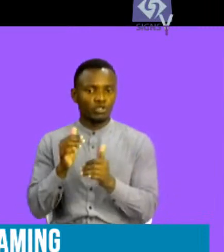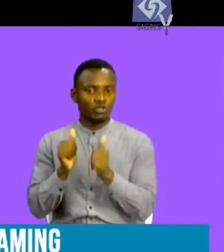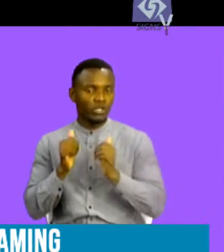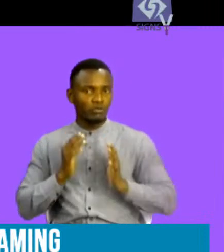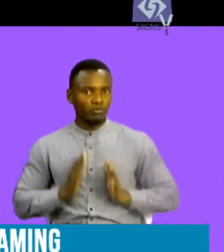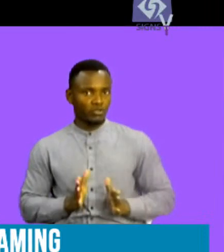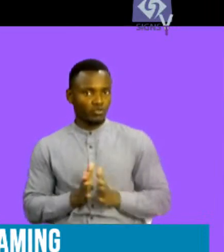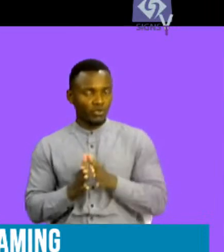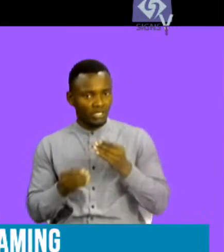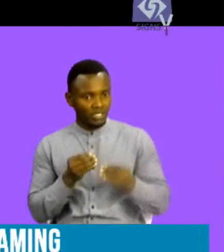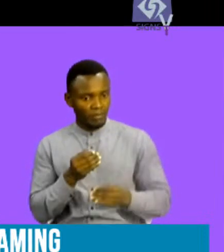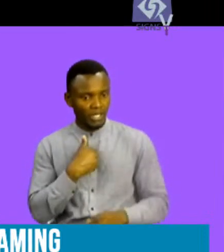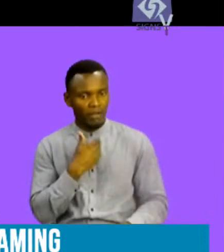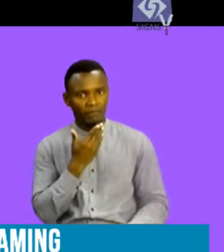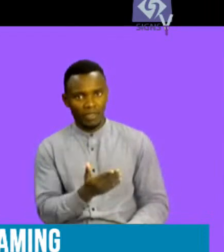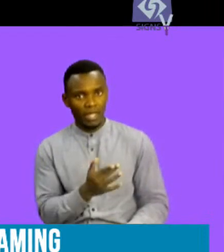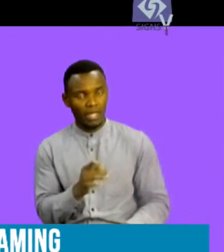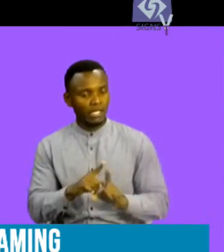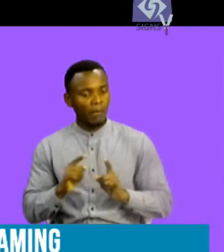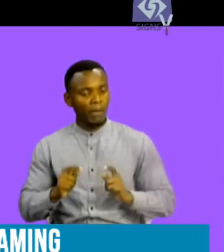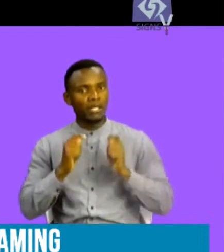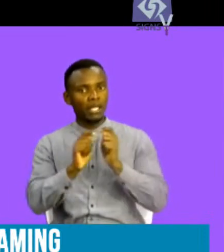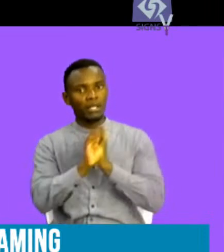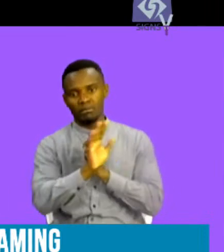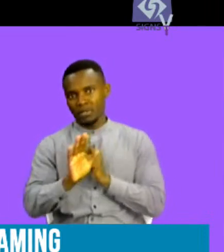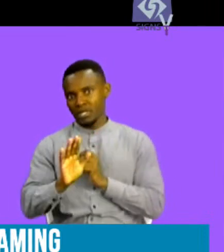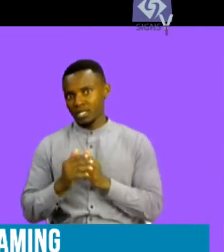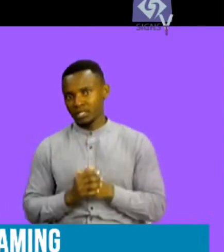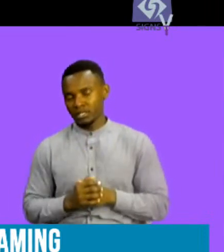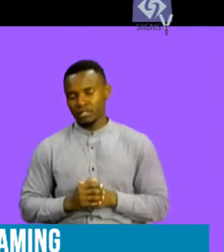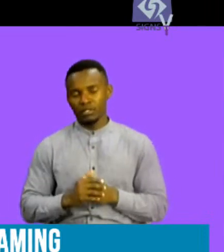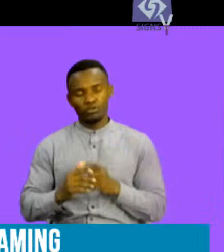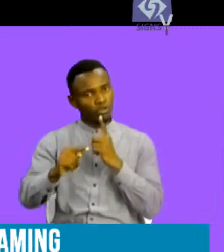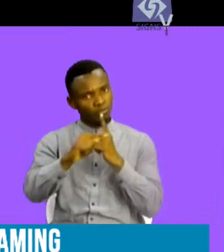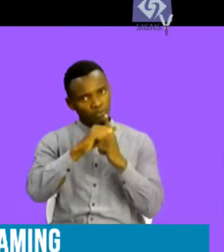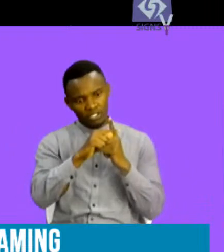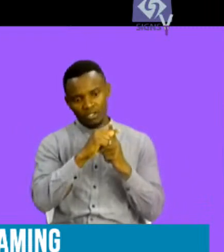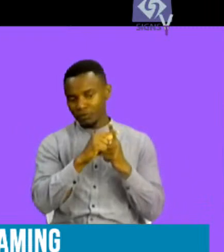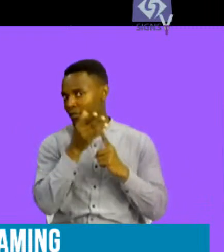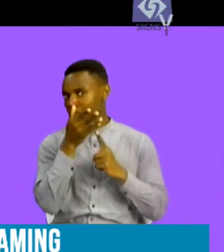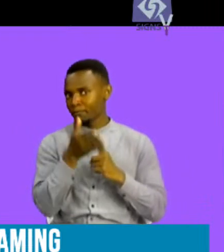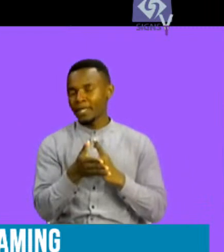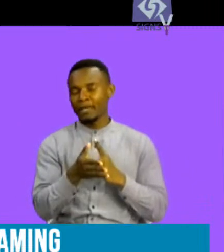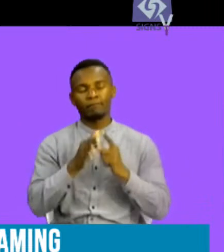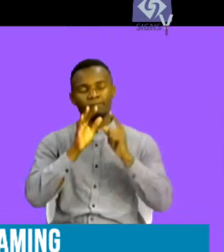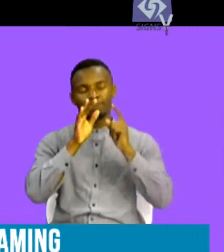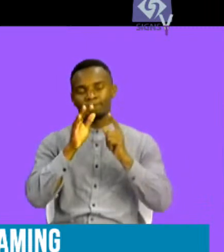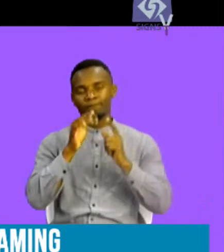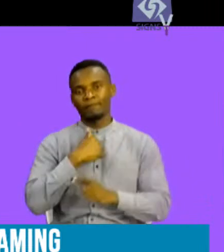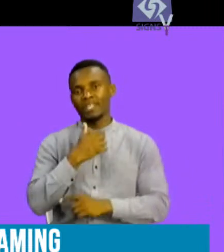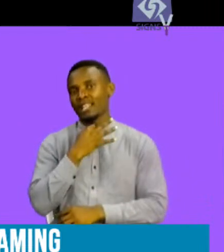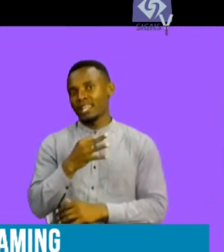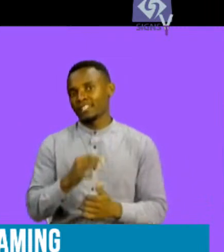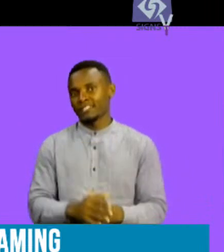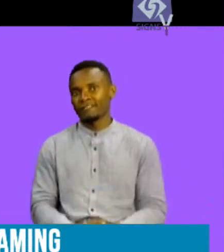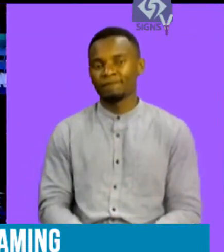the talents that they have which they can exploit. So that positivity was what stood out to me. I don't know if Madam Wong, you have